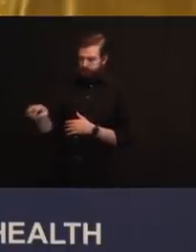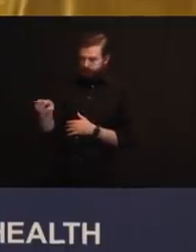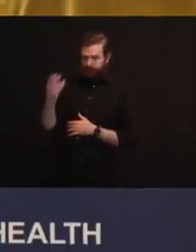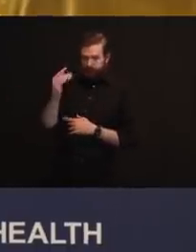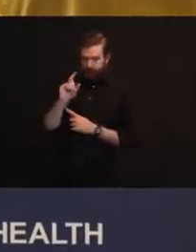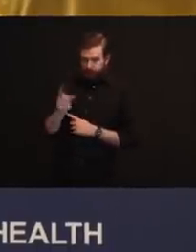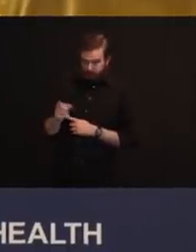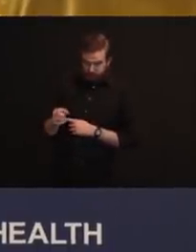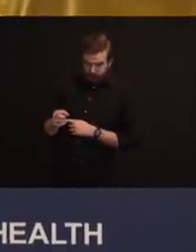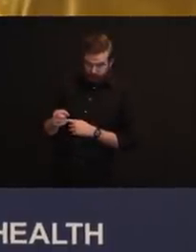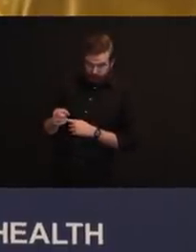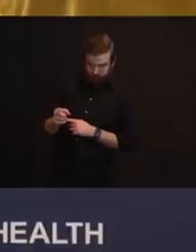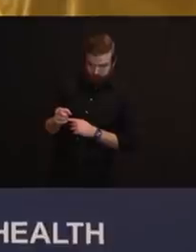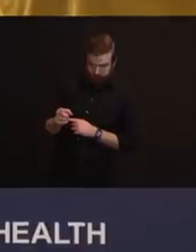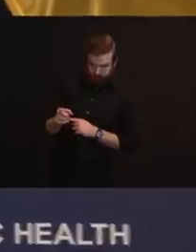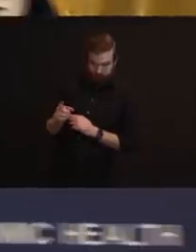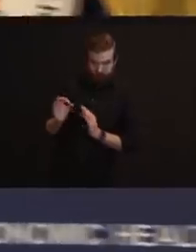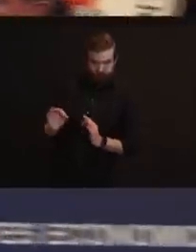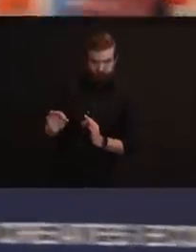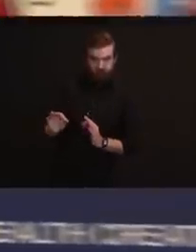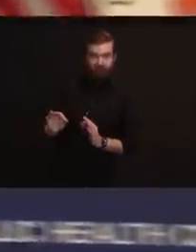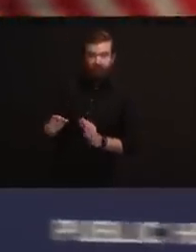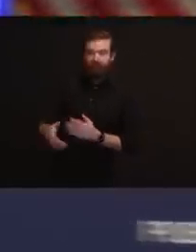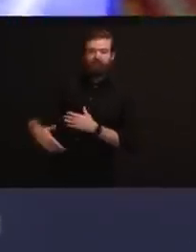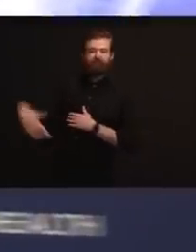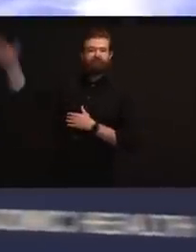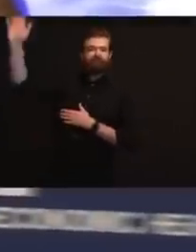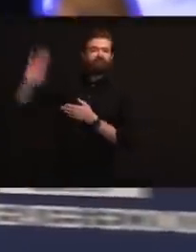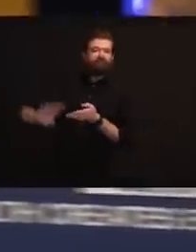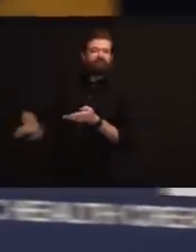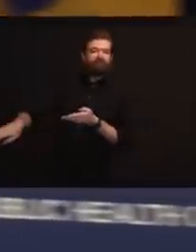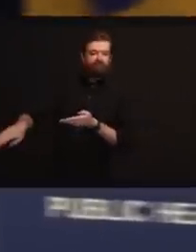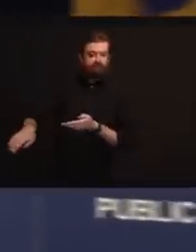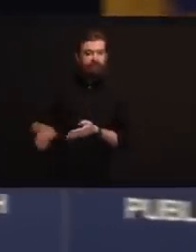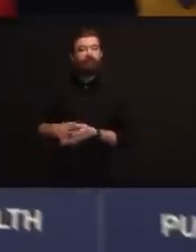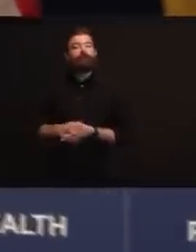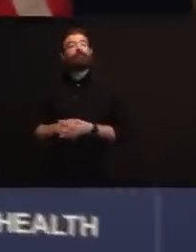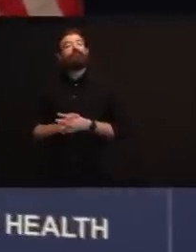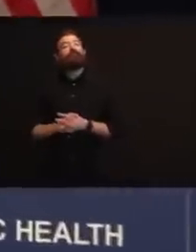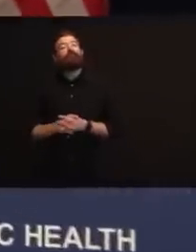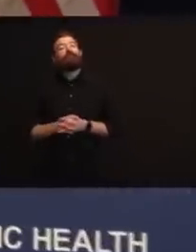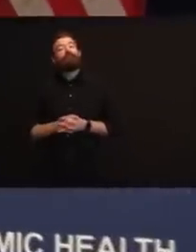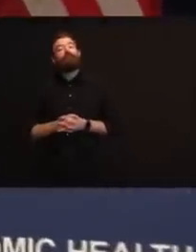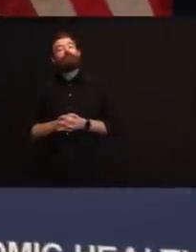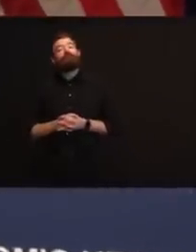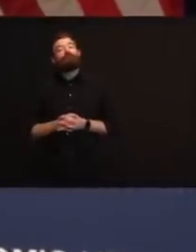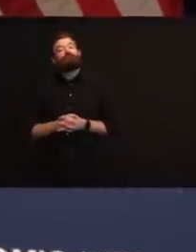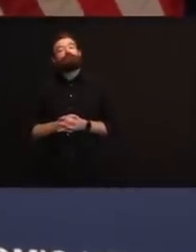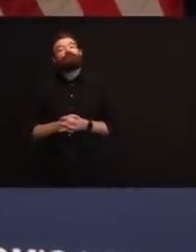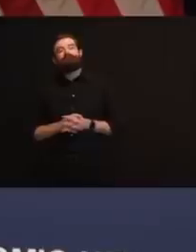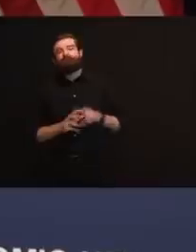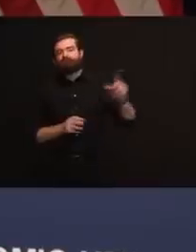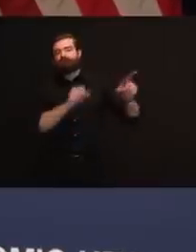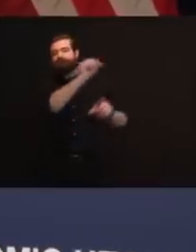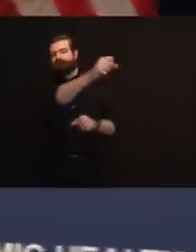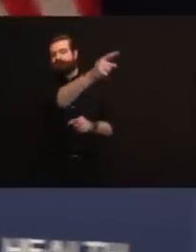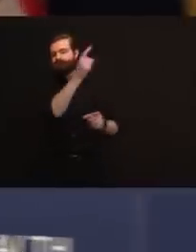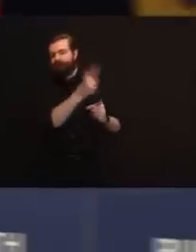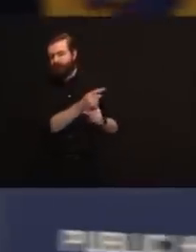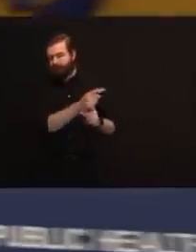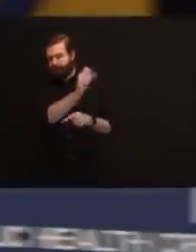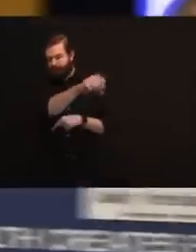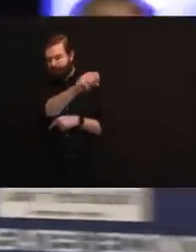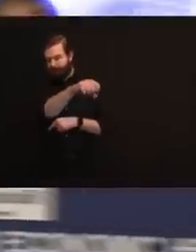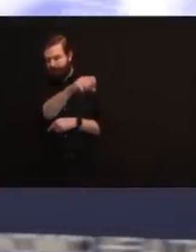all the sites that we're going to have, they all have to be prepared to manage an anaphylactic reaction. So folks, you just heard, and Eddie, I